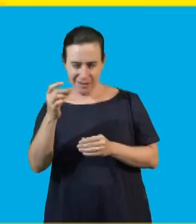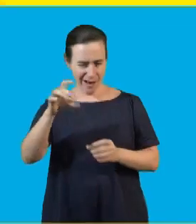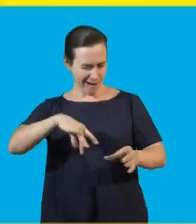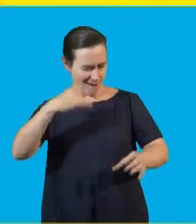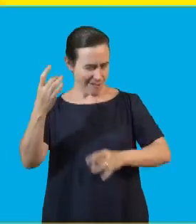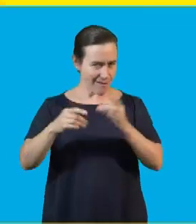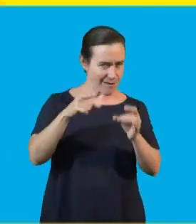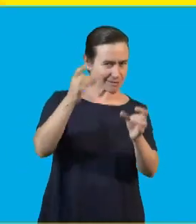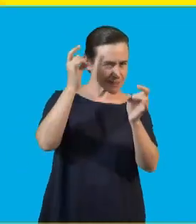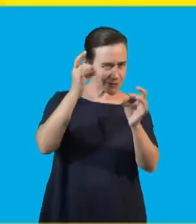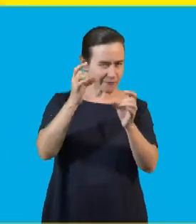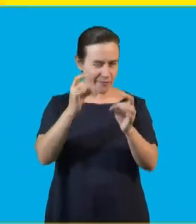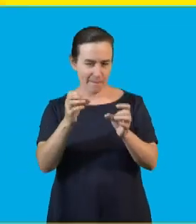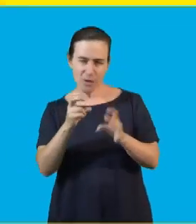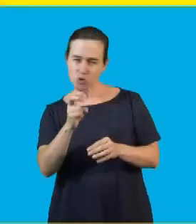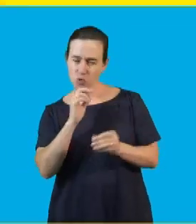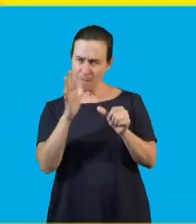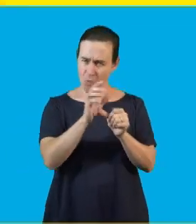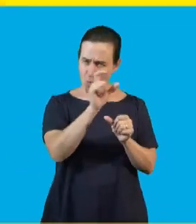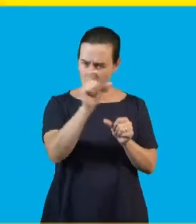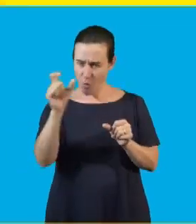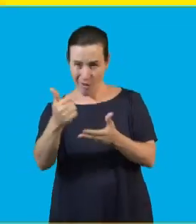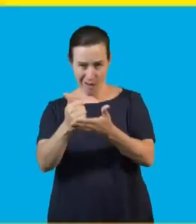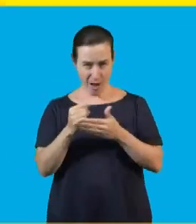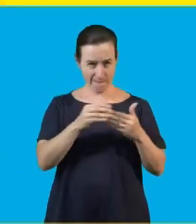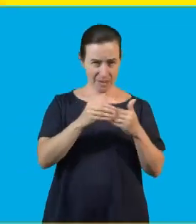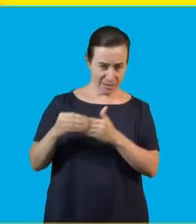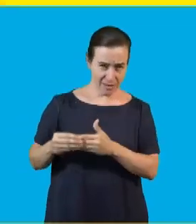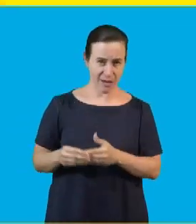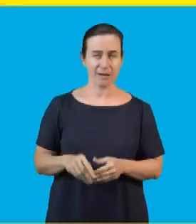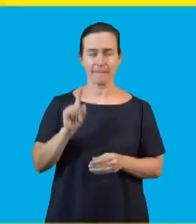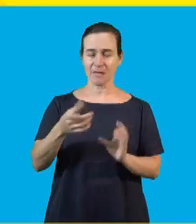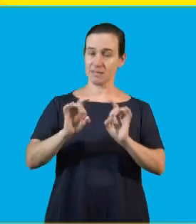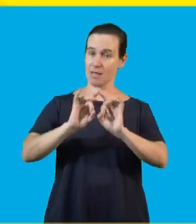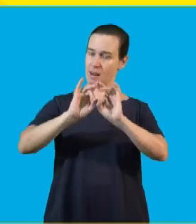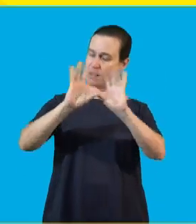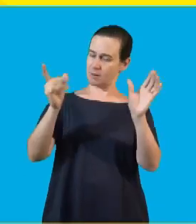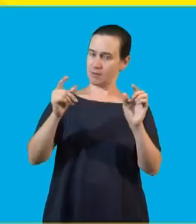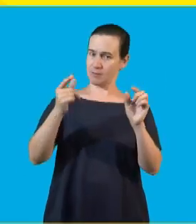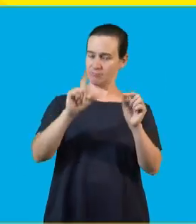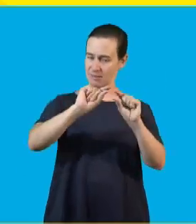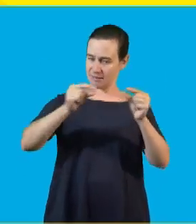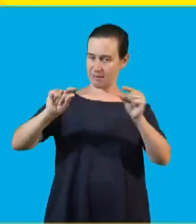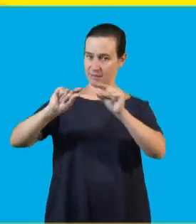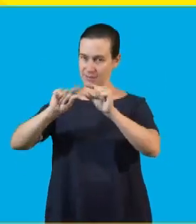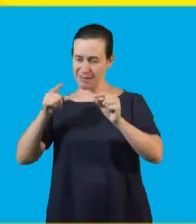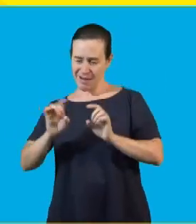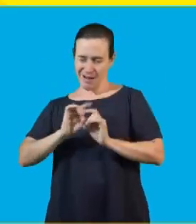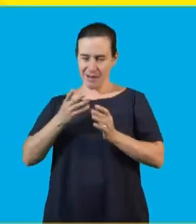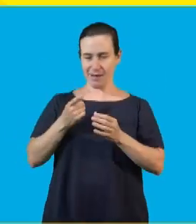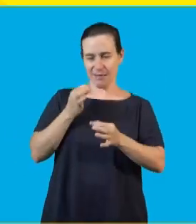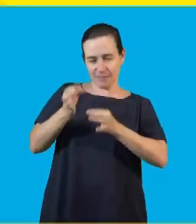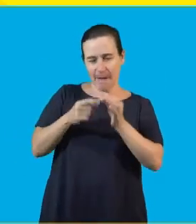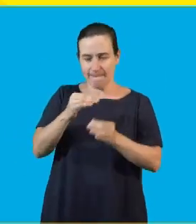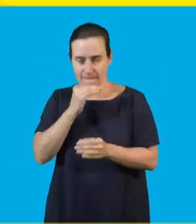information, use those signposts to guide you in your writing, and always revise. Use clear sentences that